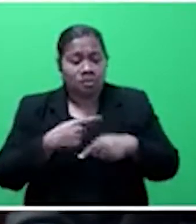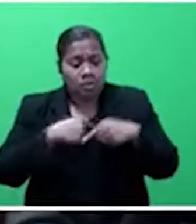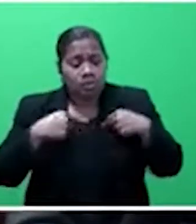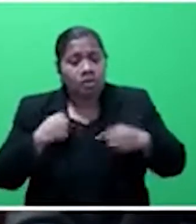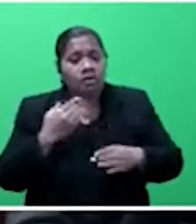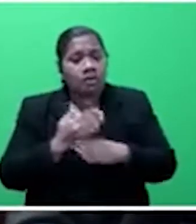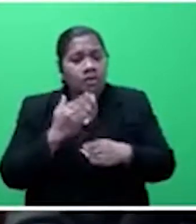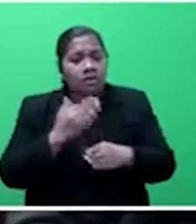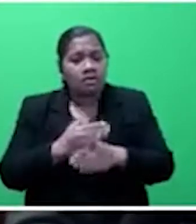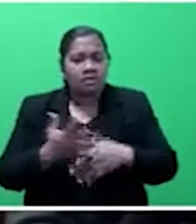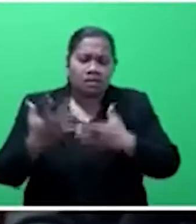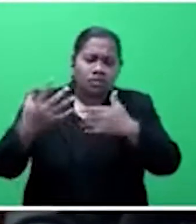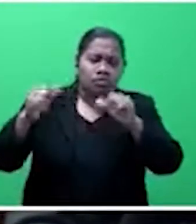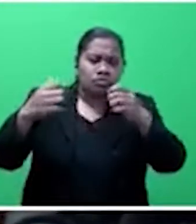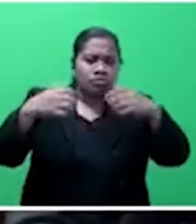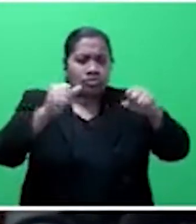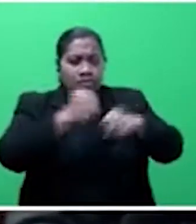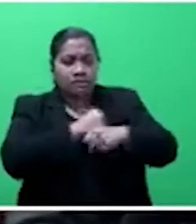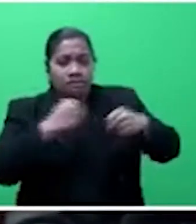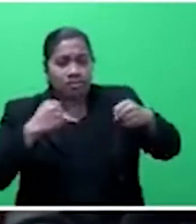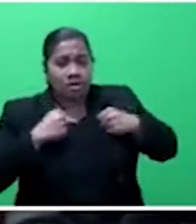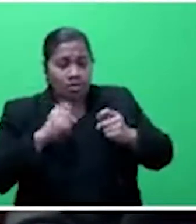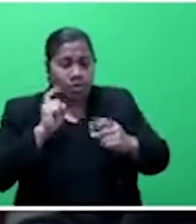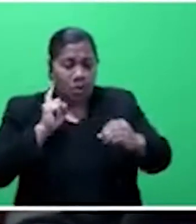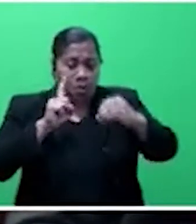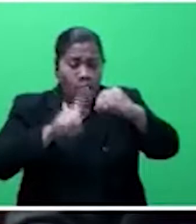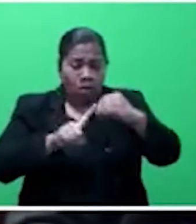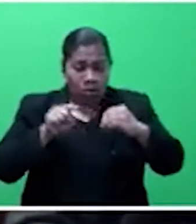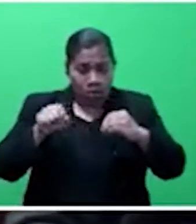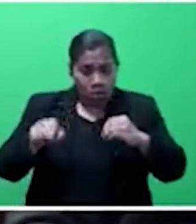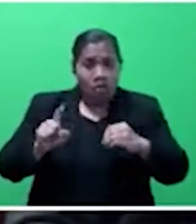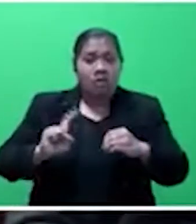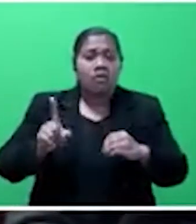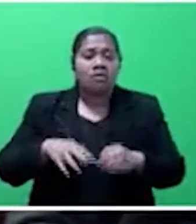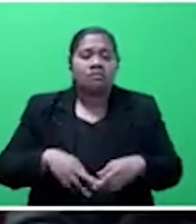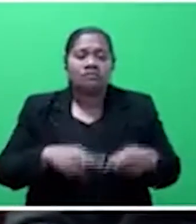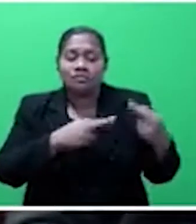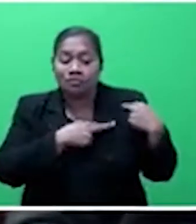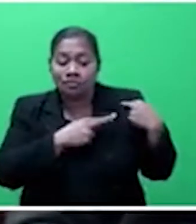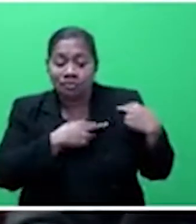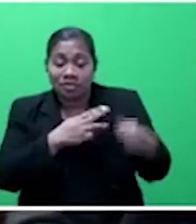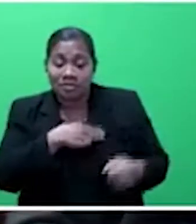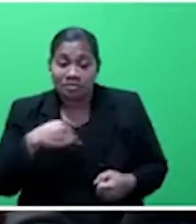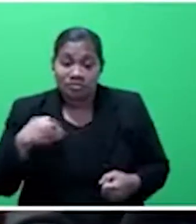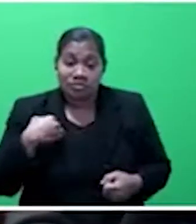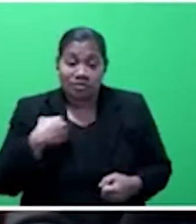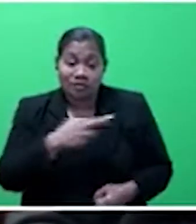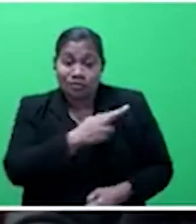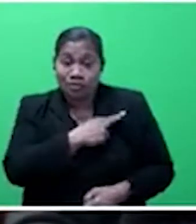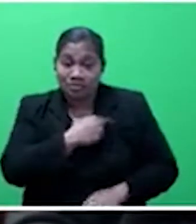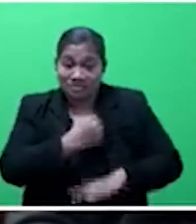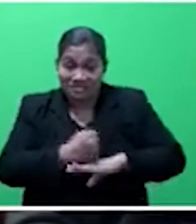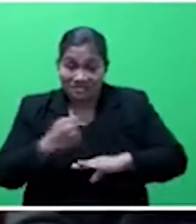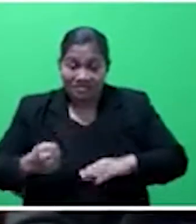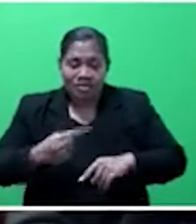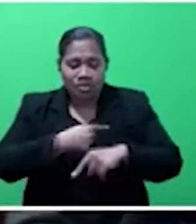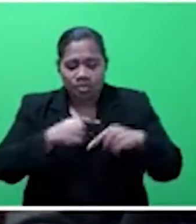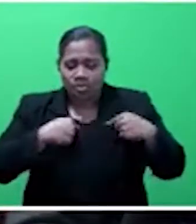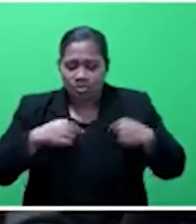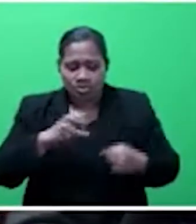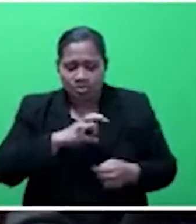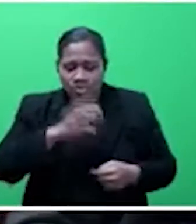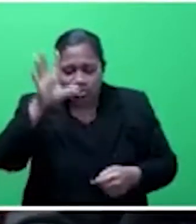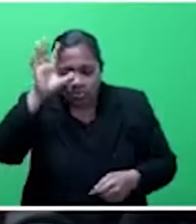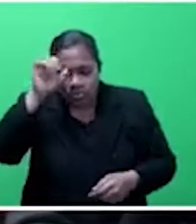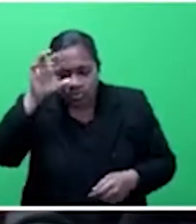and achieve our goals in that direction, as a responsible ministry of a responsible government, we will not forget the small